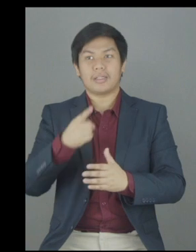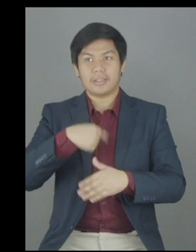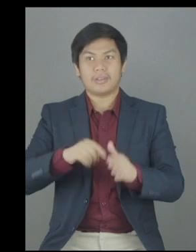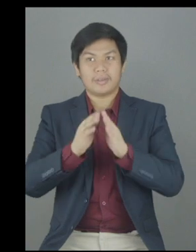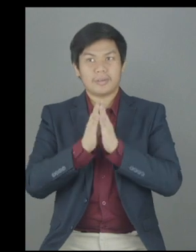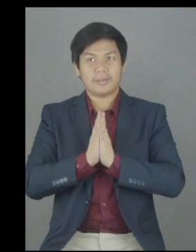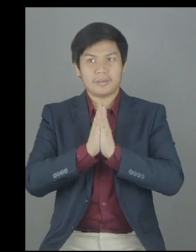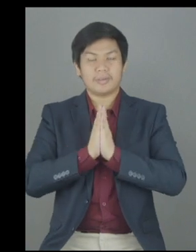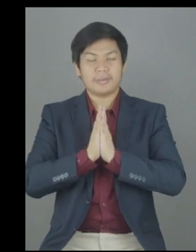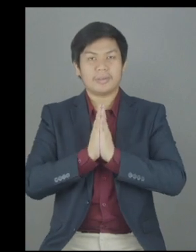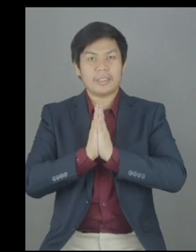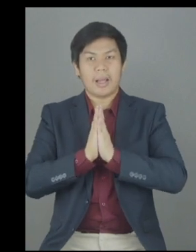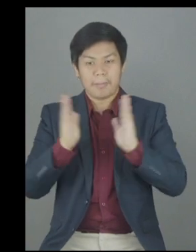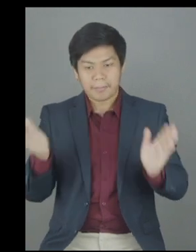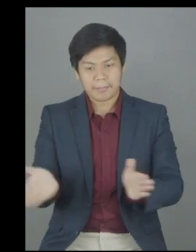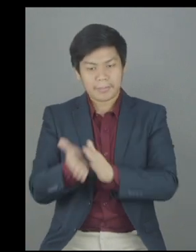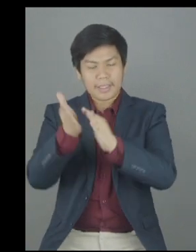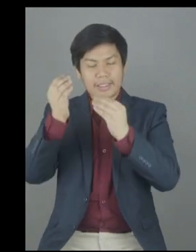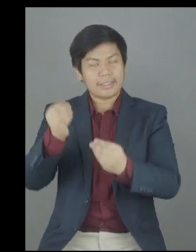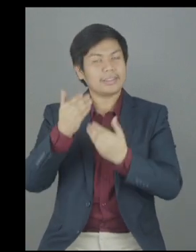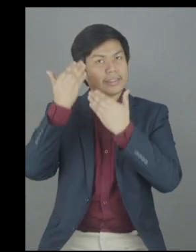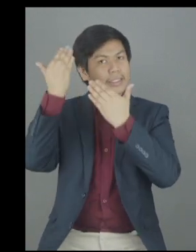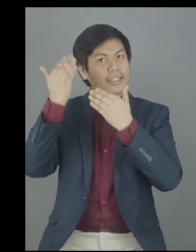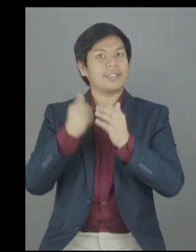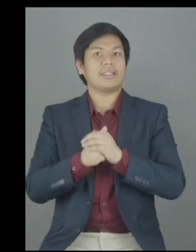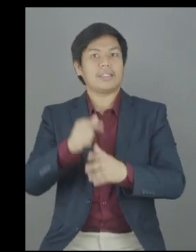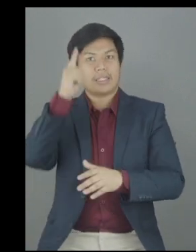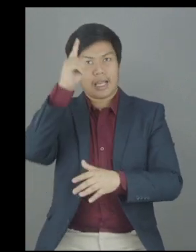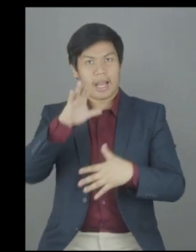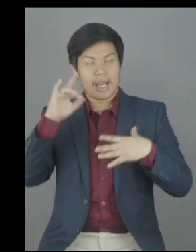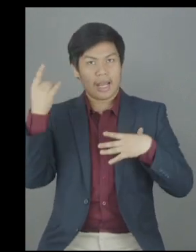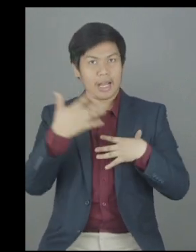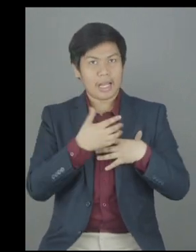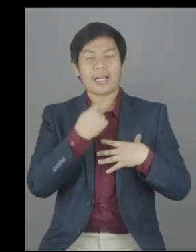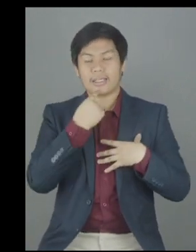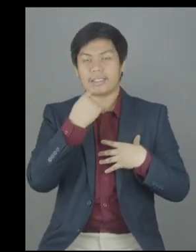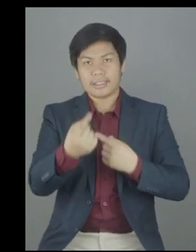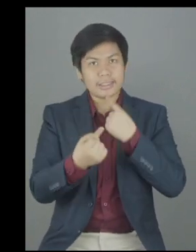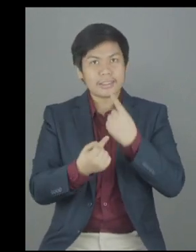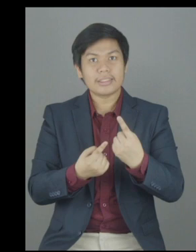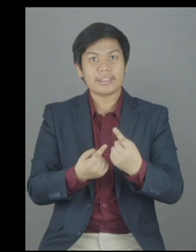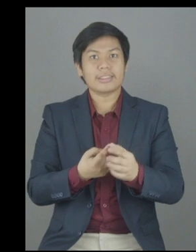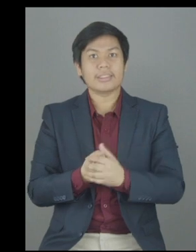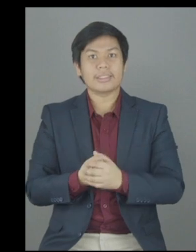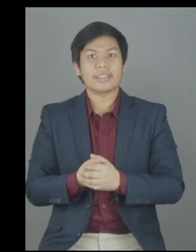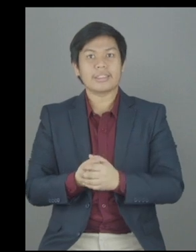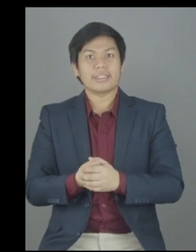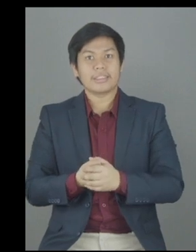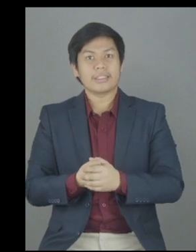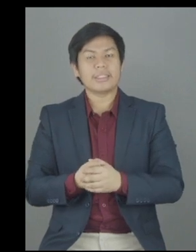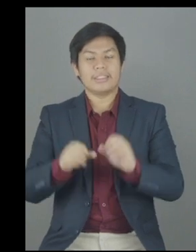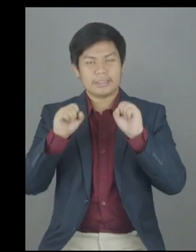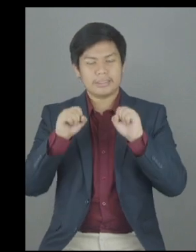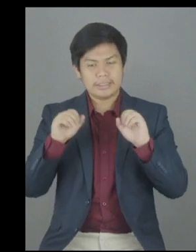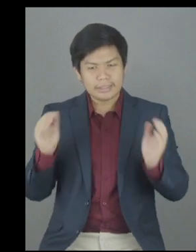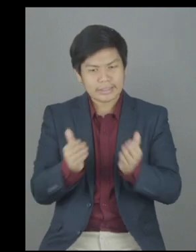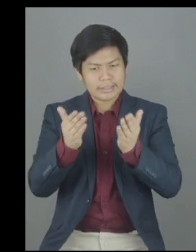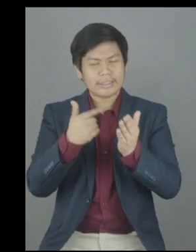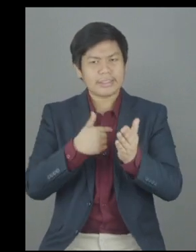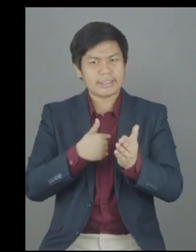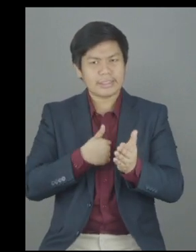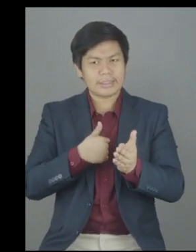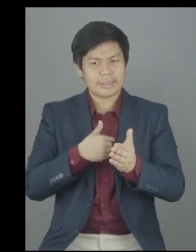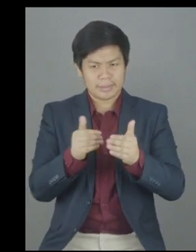requests and praise items. By God's grace alone, I could say that He has enabled me to push past my